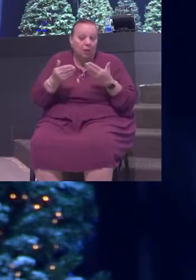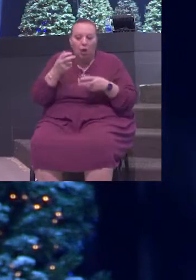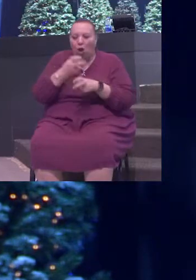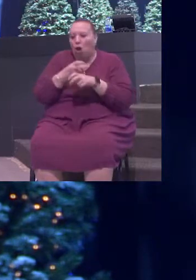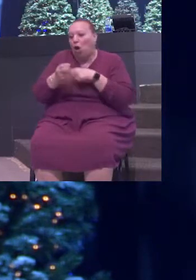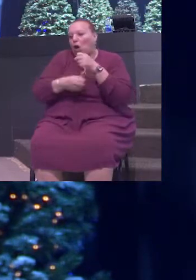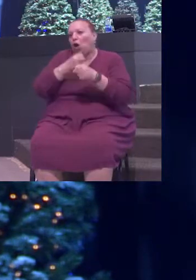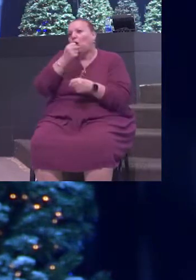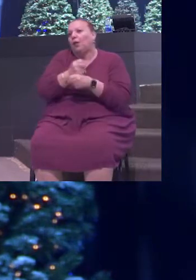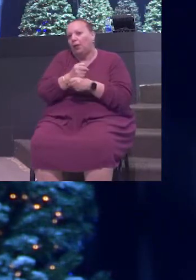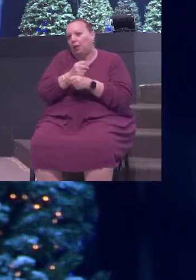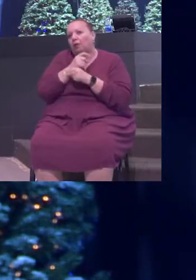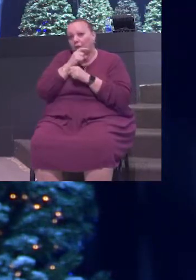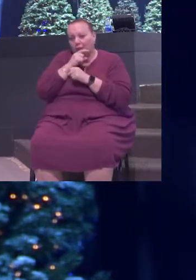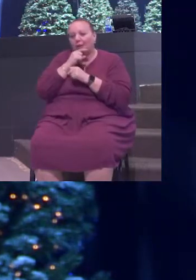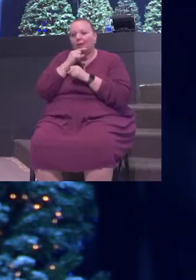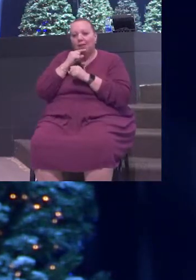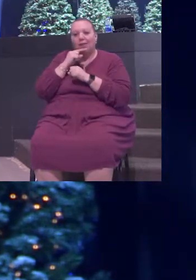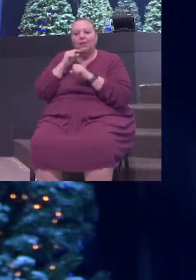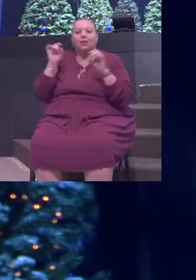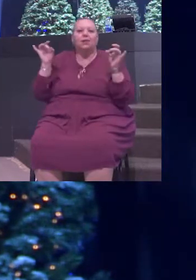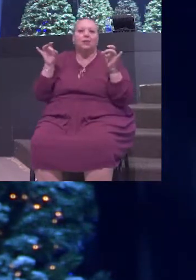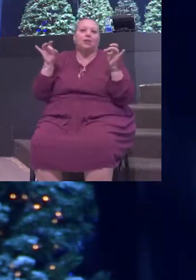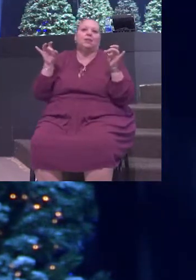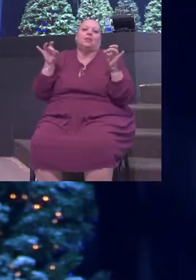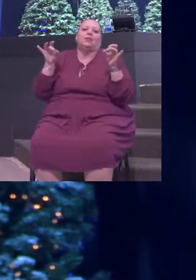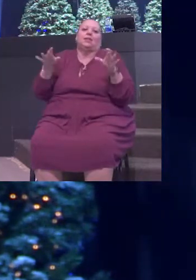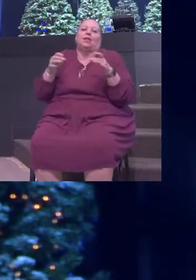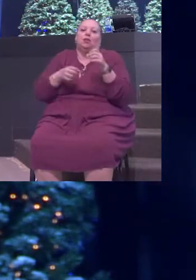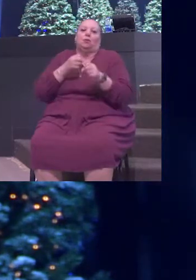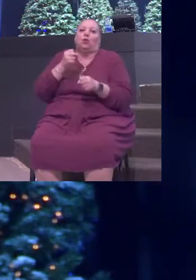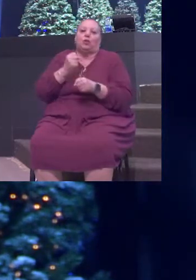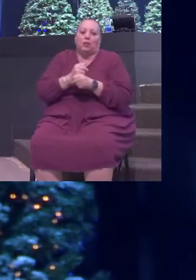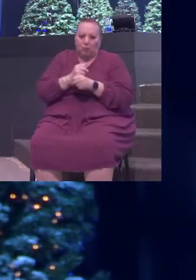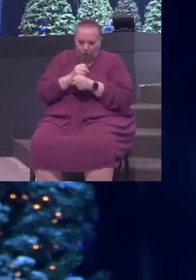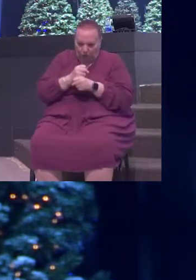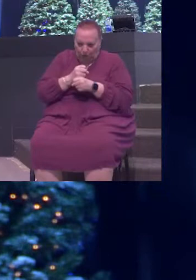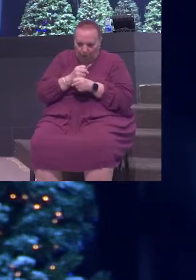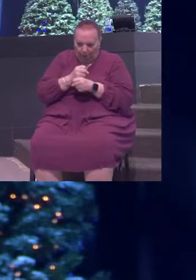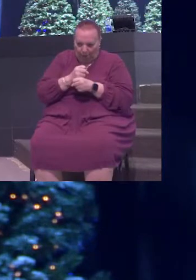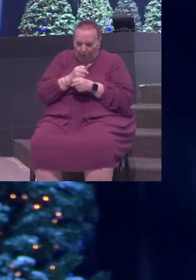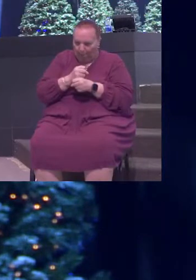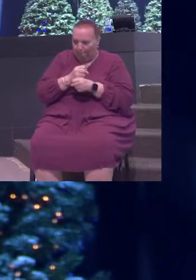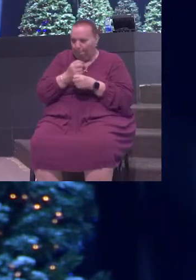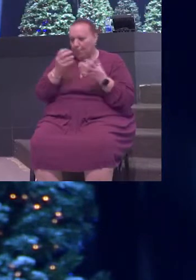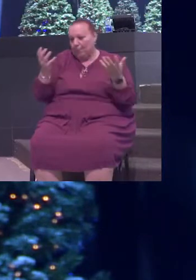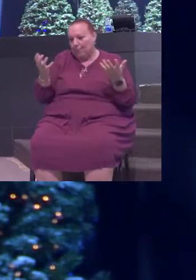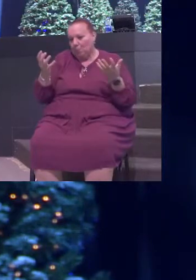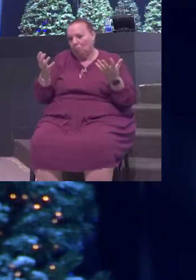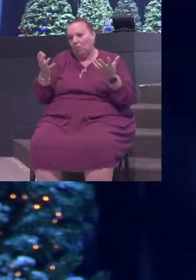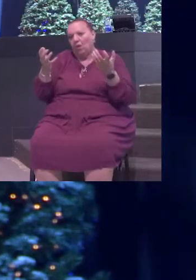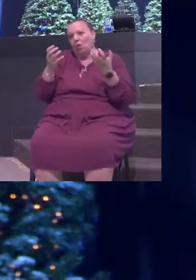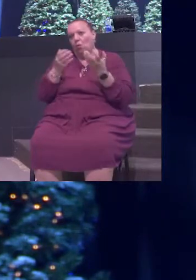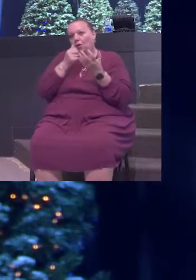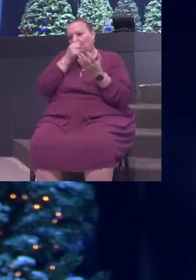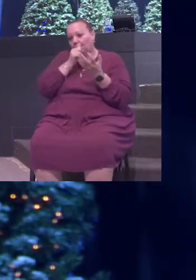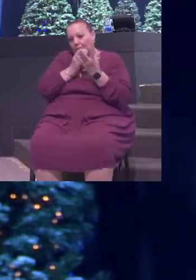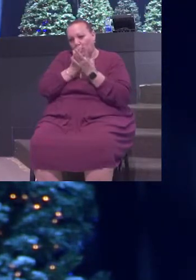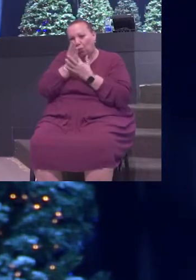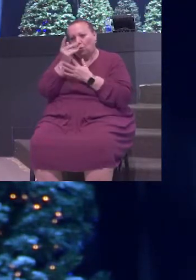hard year. It's been a terrible year. And I just want to get through